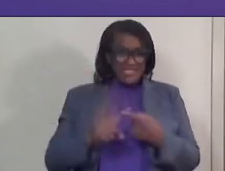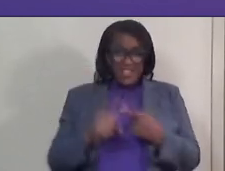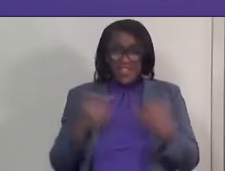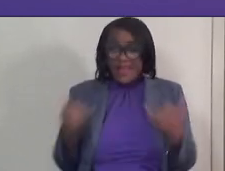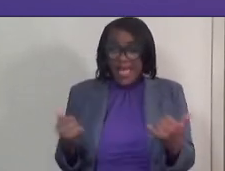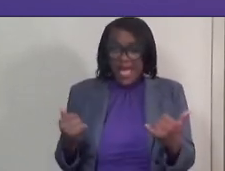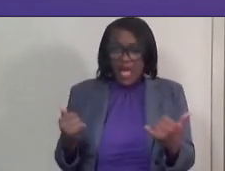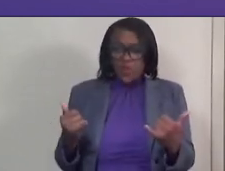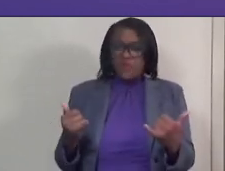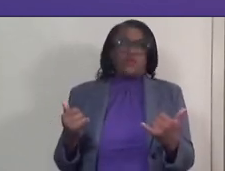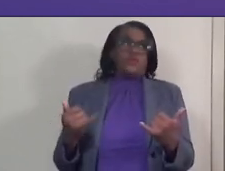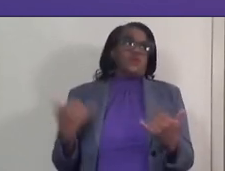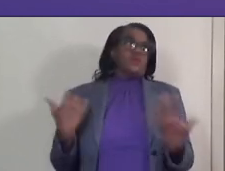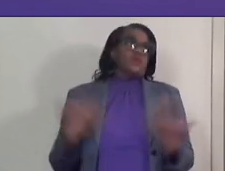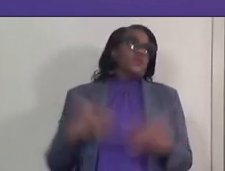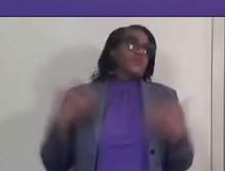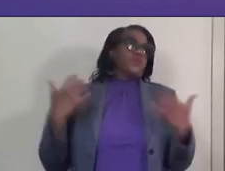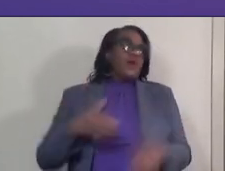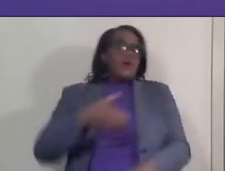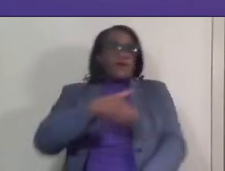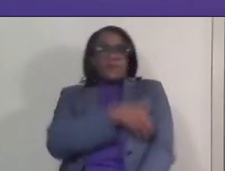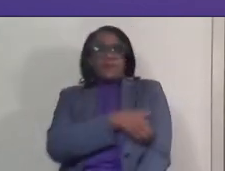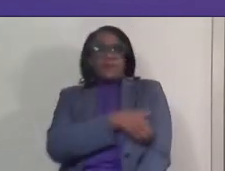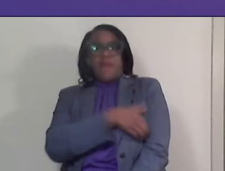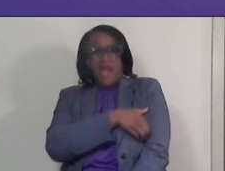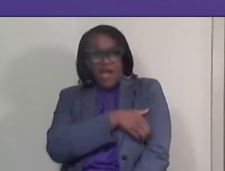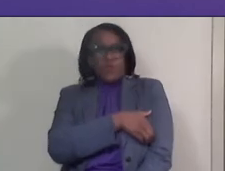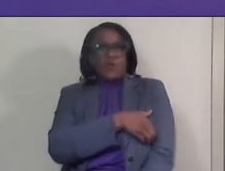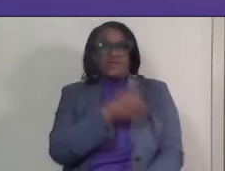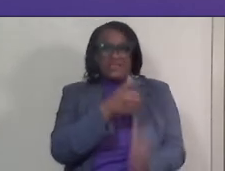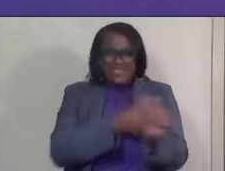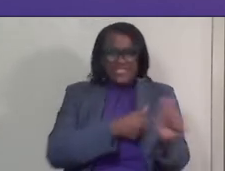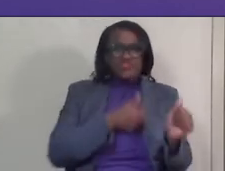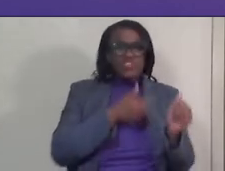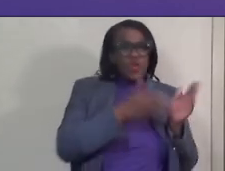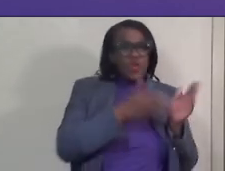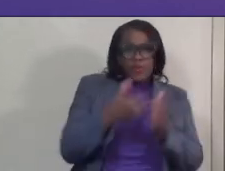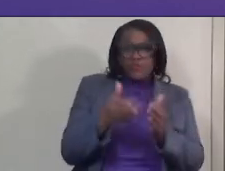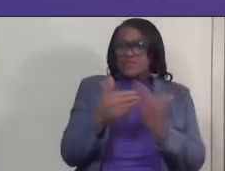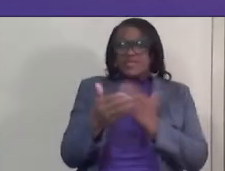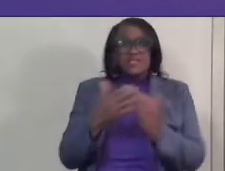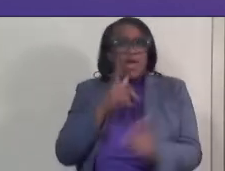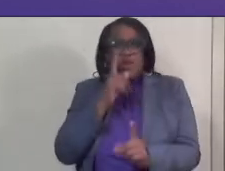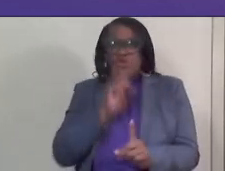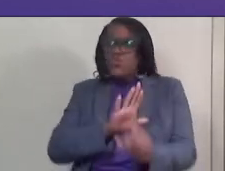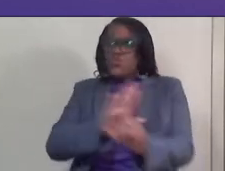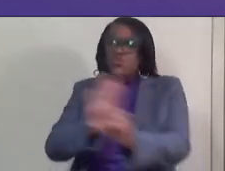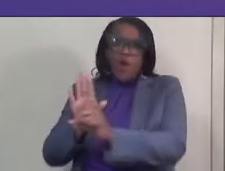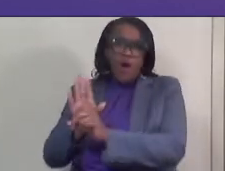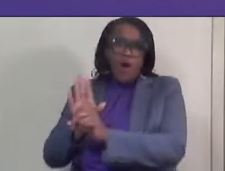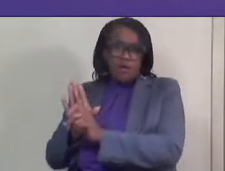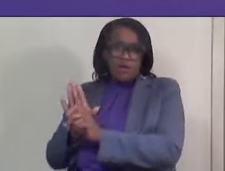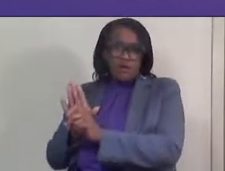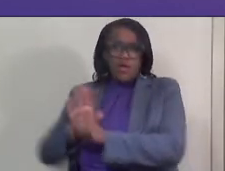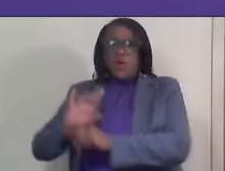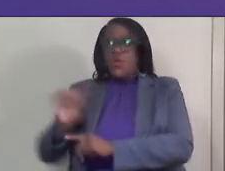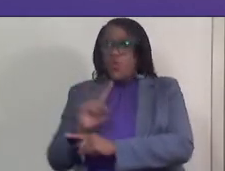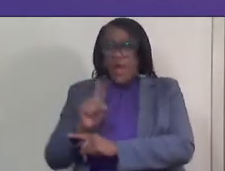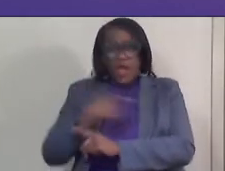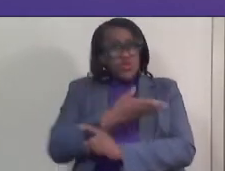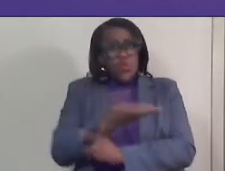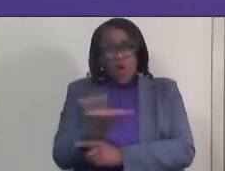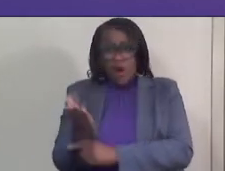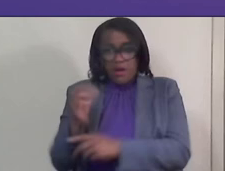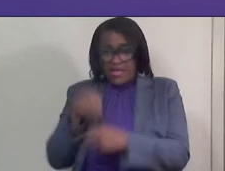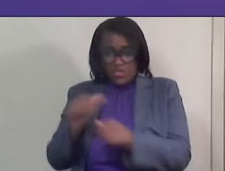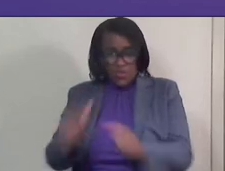it speaks to the power that each person, no matter who you are and where you are in your life or your